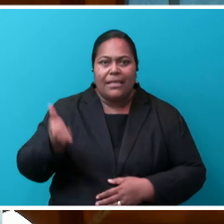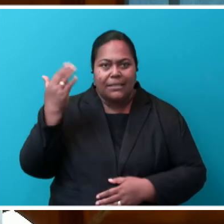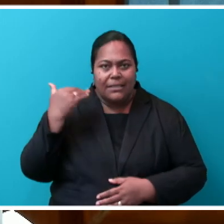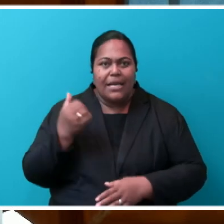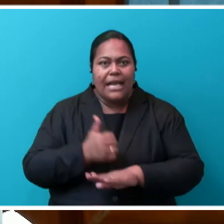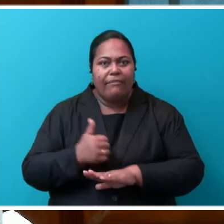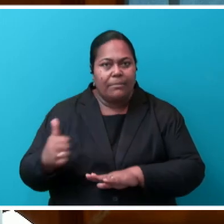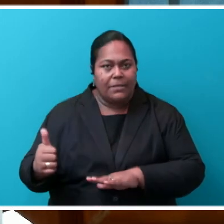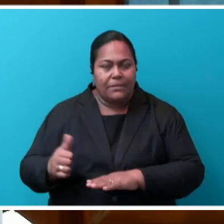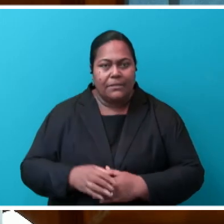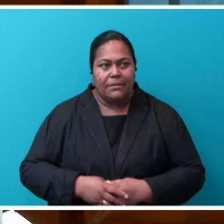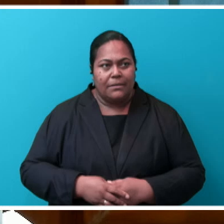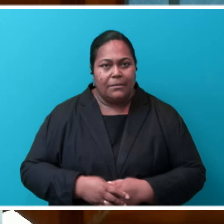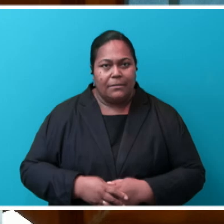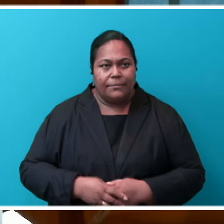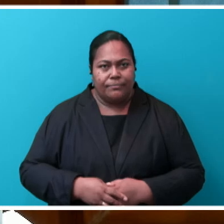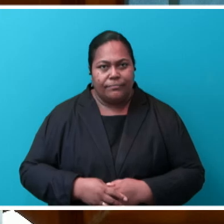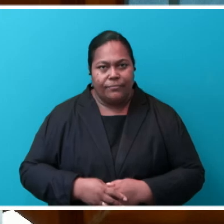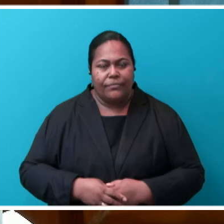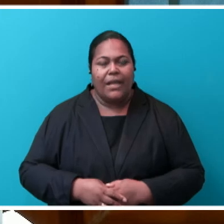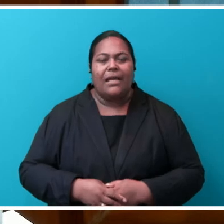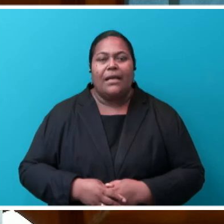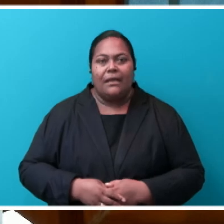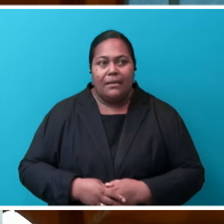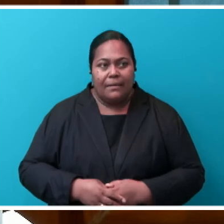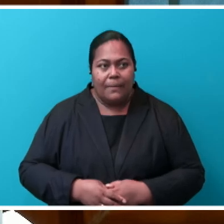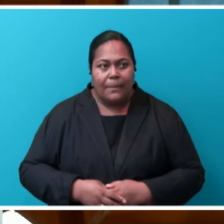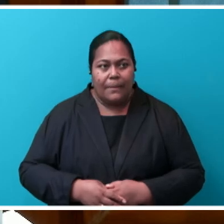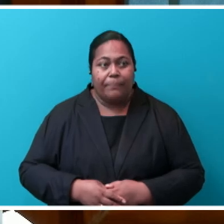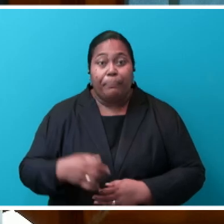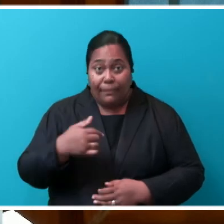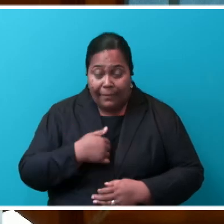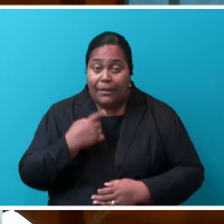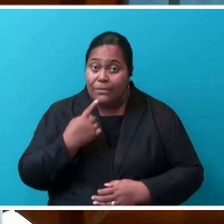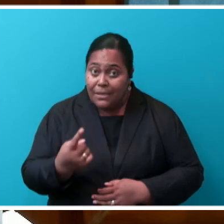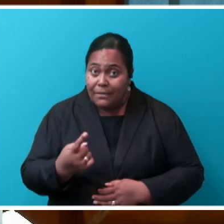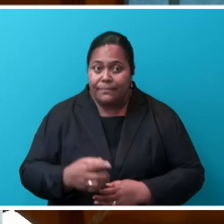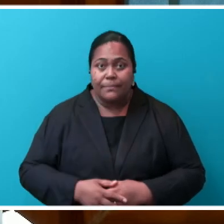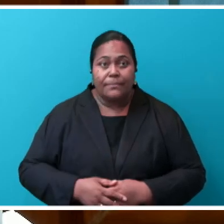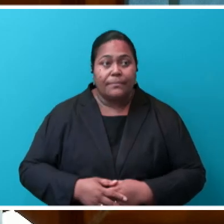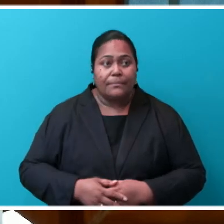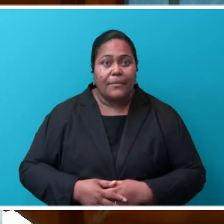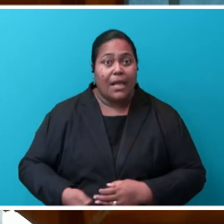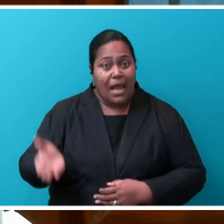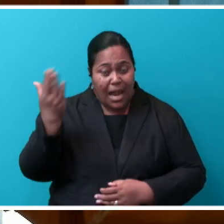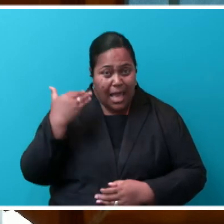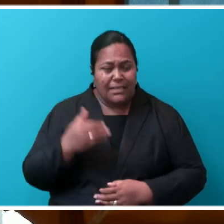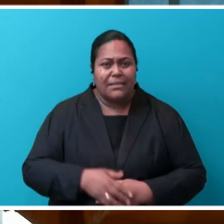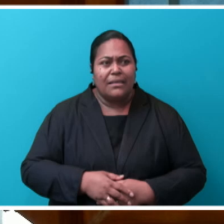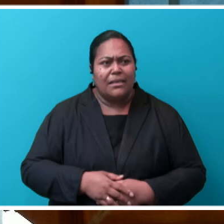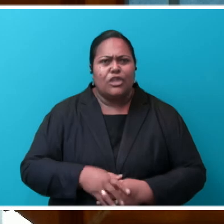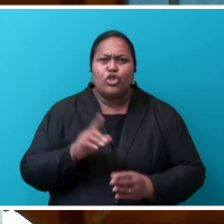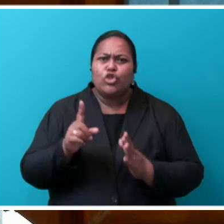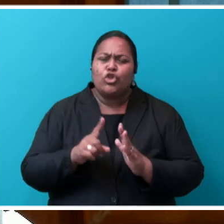administration. In fact, Mr. Speaker, sir, I will proudly say the last JEE, or something to that effect,